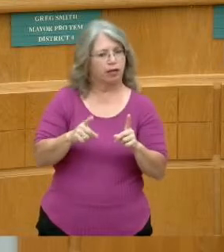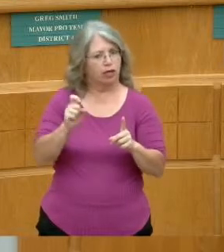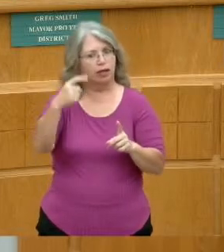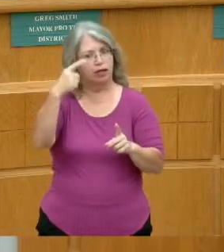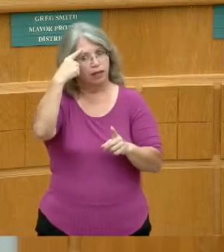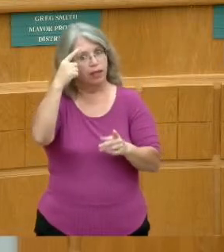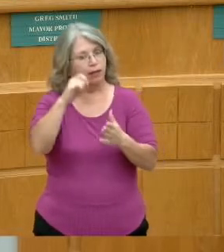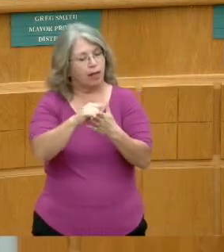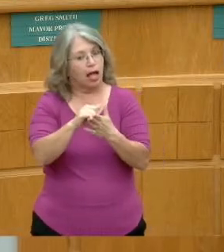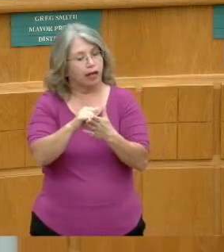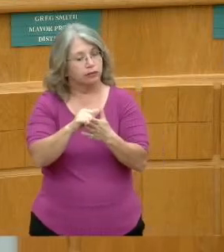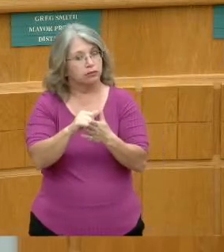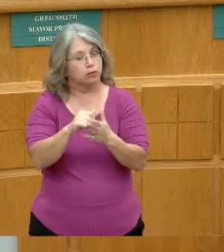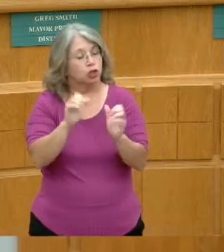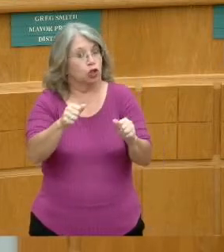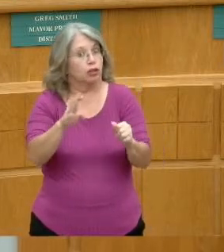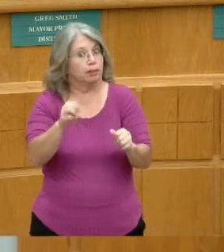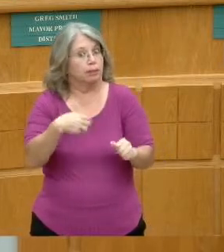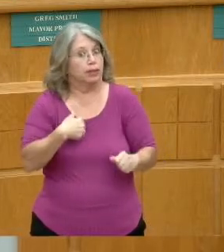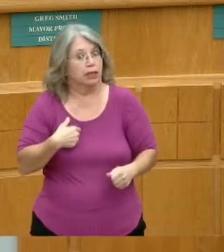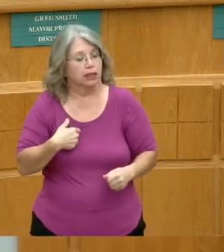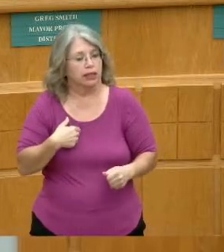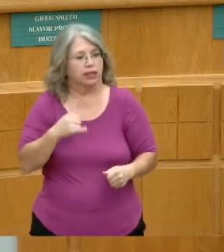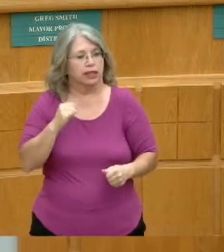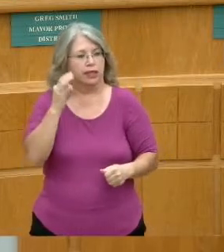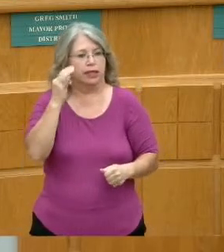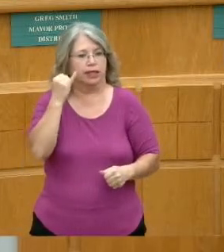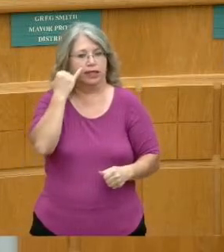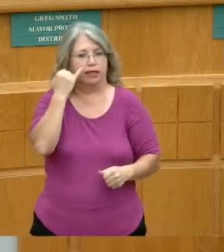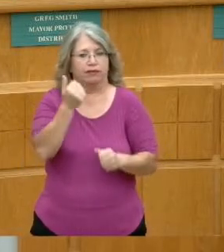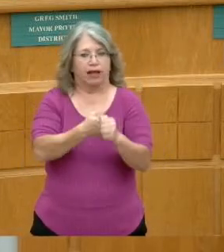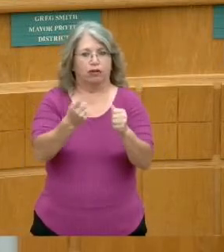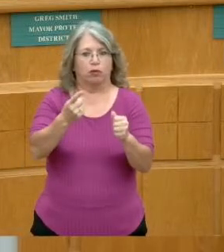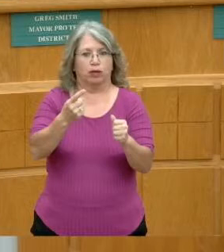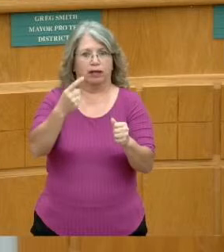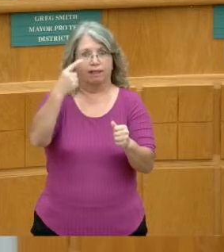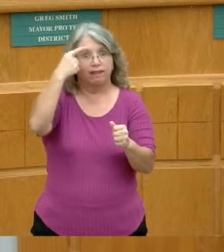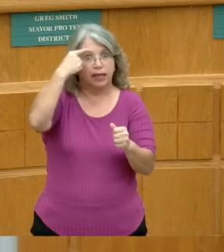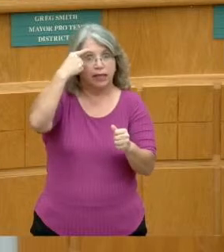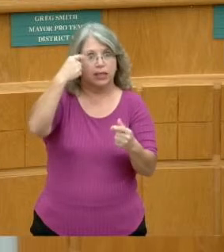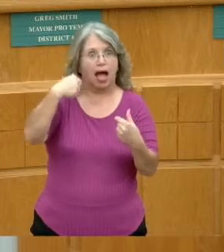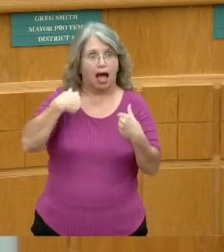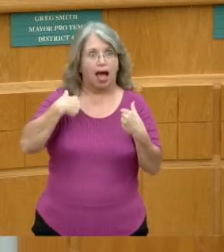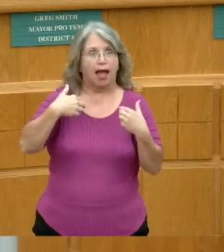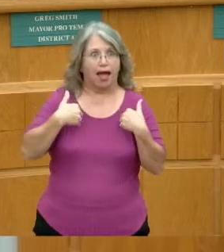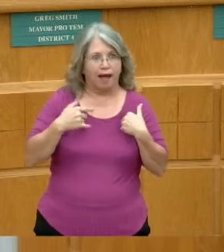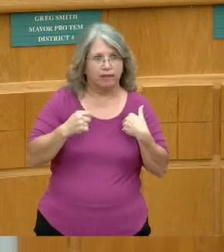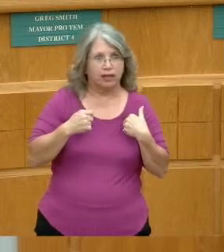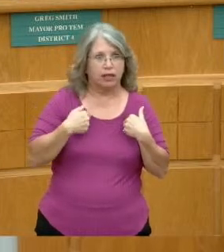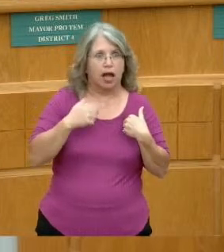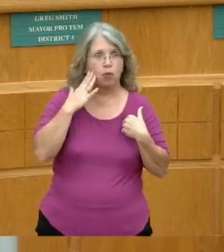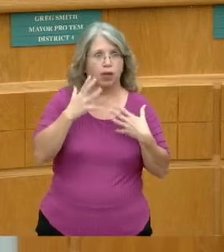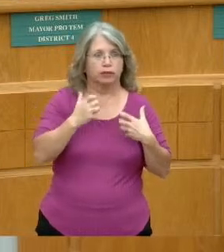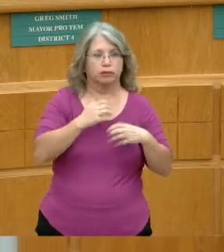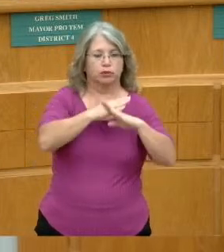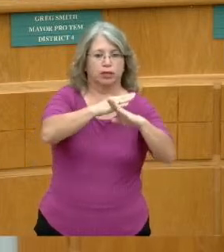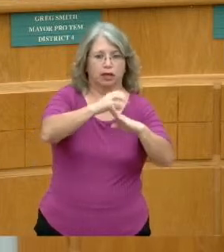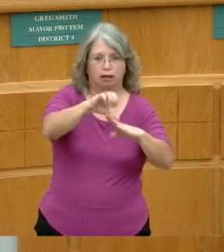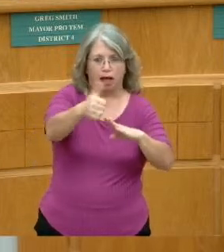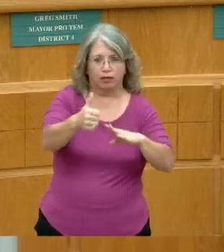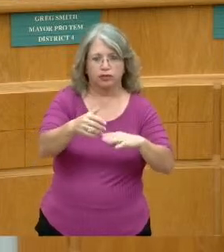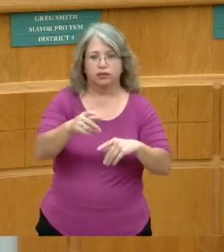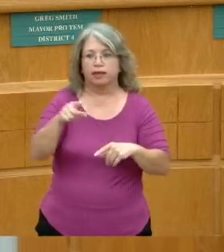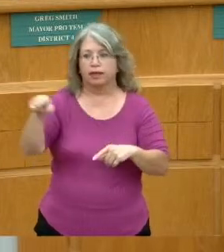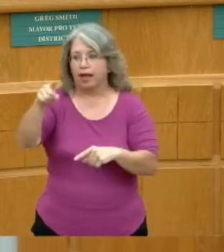beat COVID-19. If we all treat it like we have it and everybody else has it, and then hopefully nobody has it.